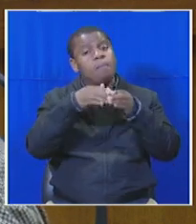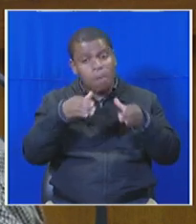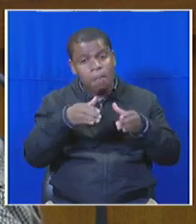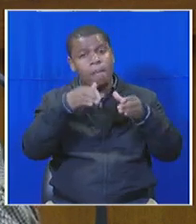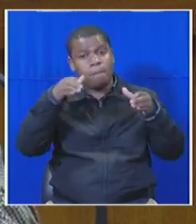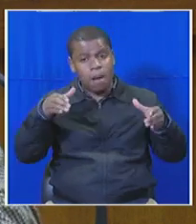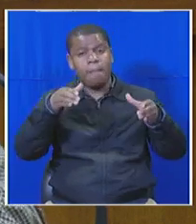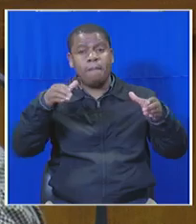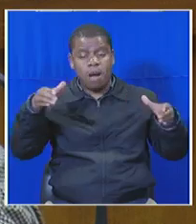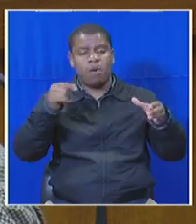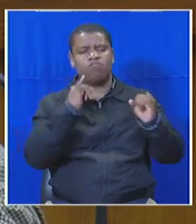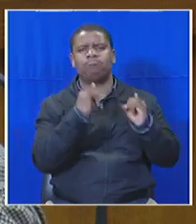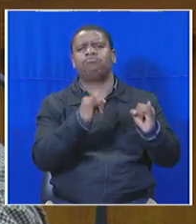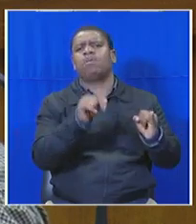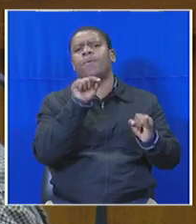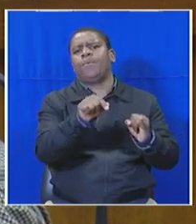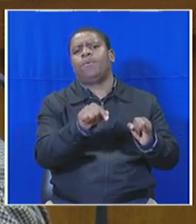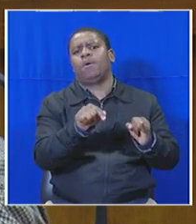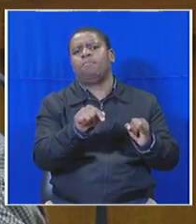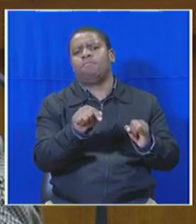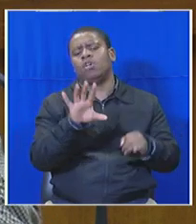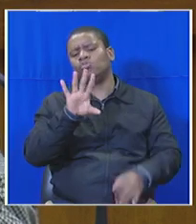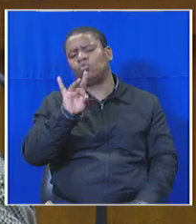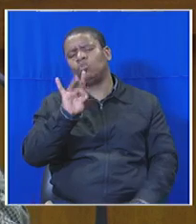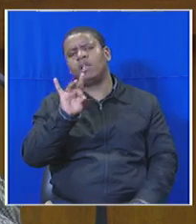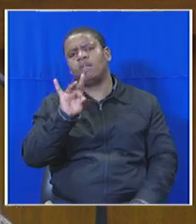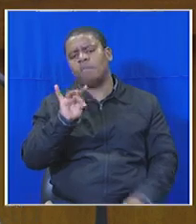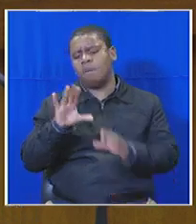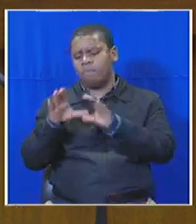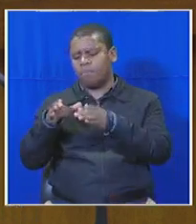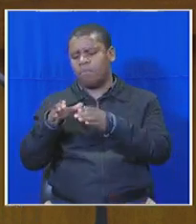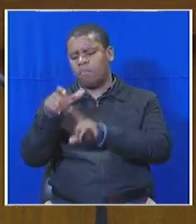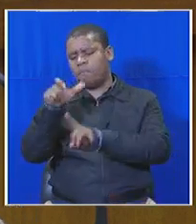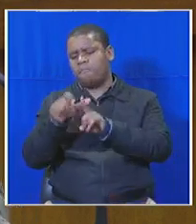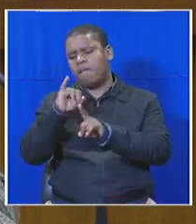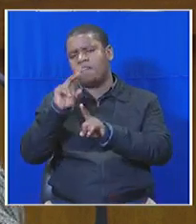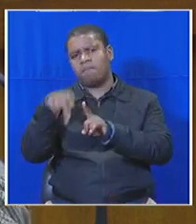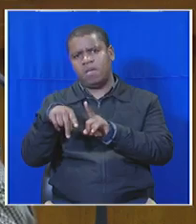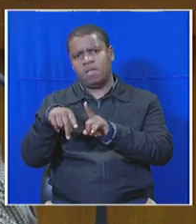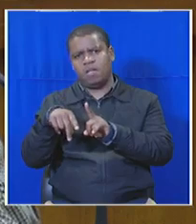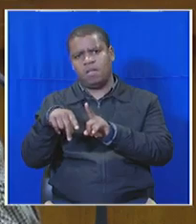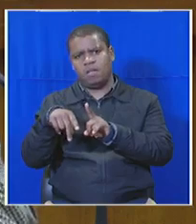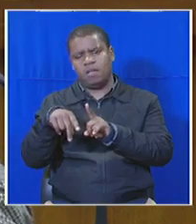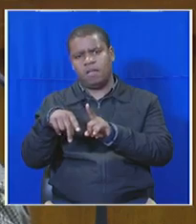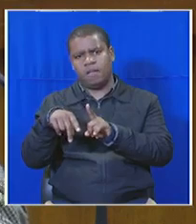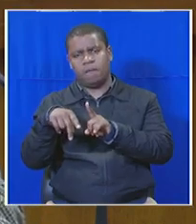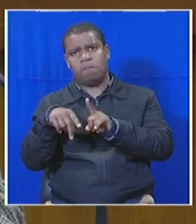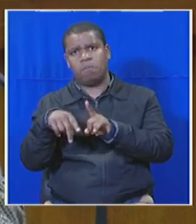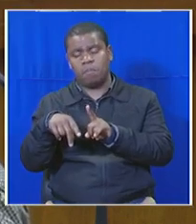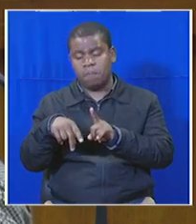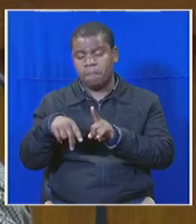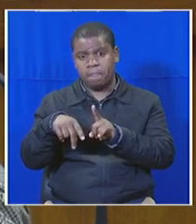affecting us all. On Tuesday, an IFP parliamentary staff member was assaulted at gunpoint in